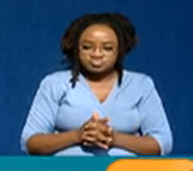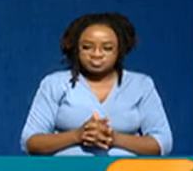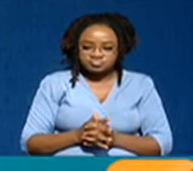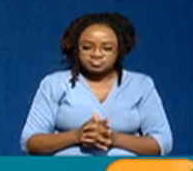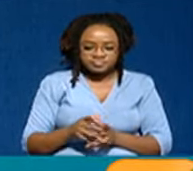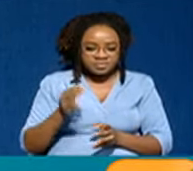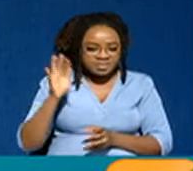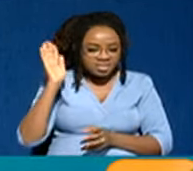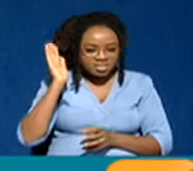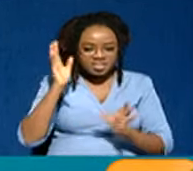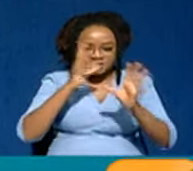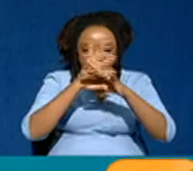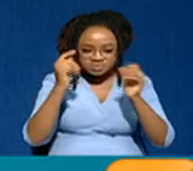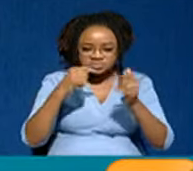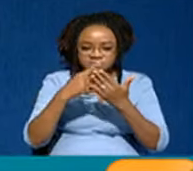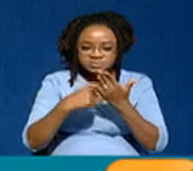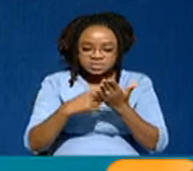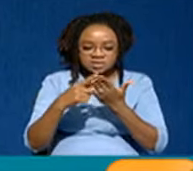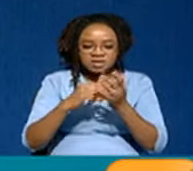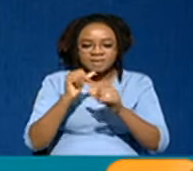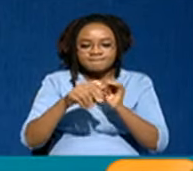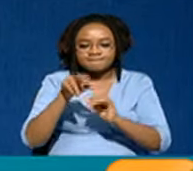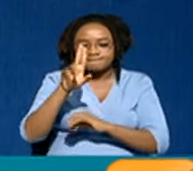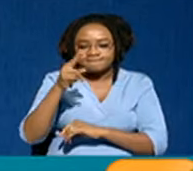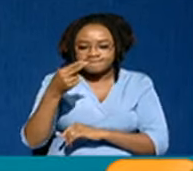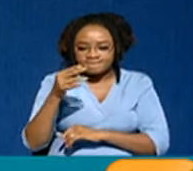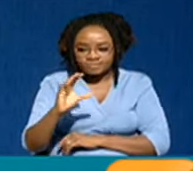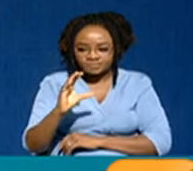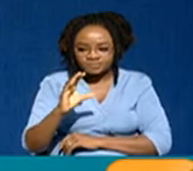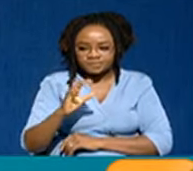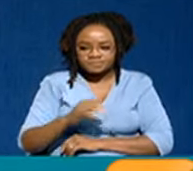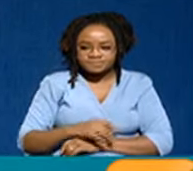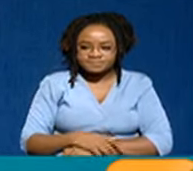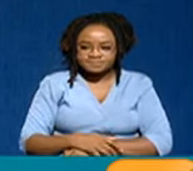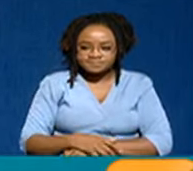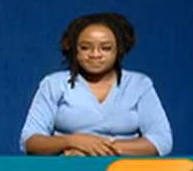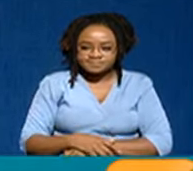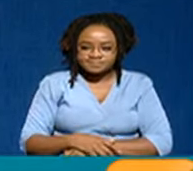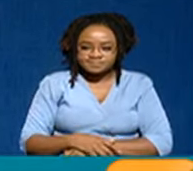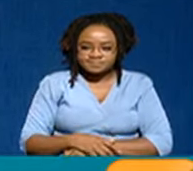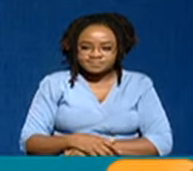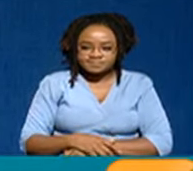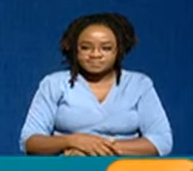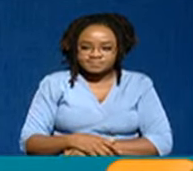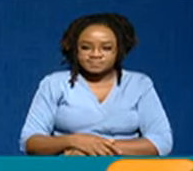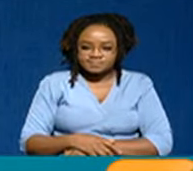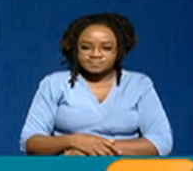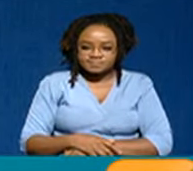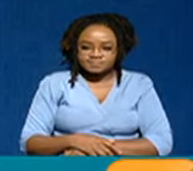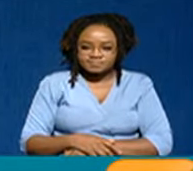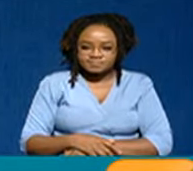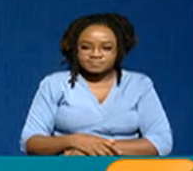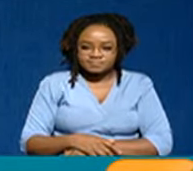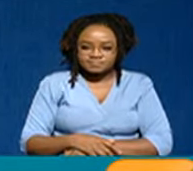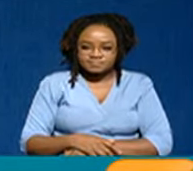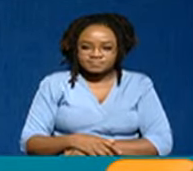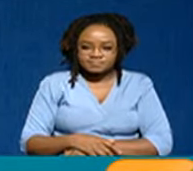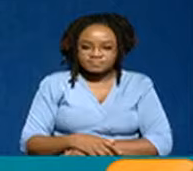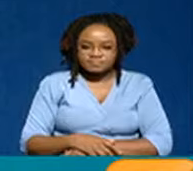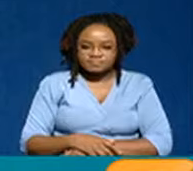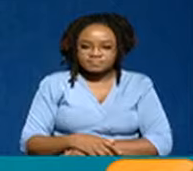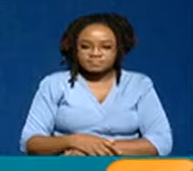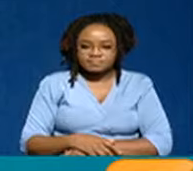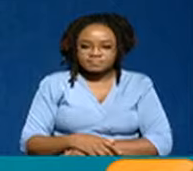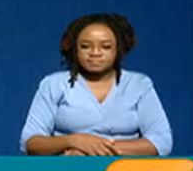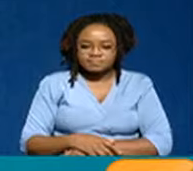president speaking about the universal health care and the manifesto that he had, it's quite promising on most of the parts. And actually,